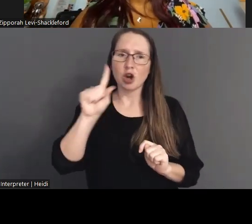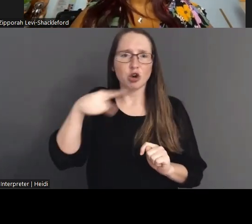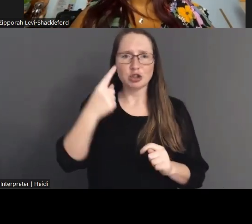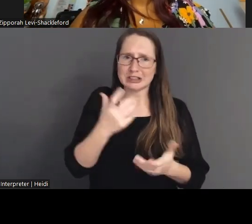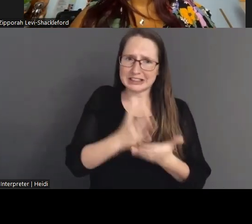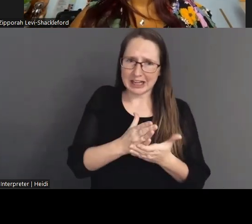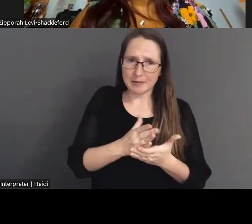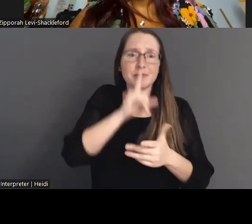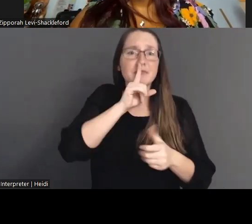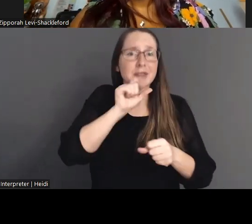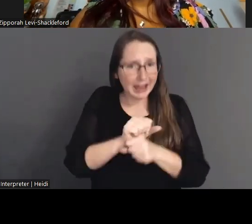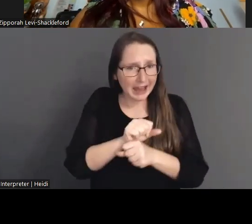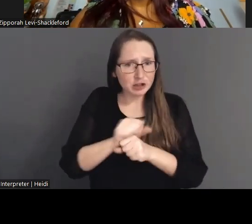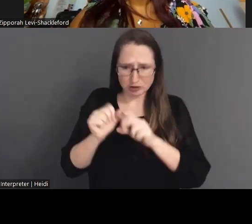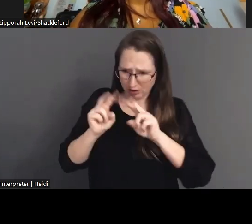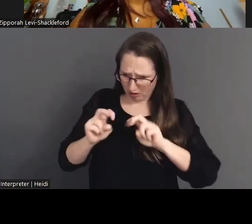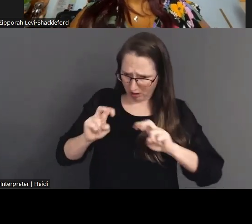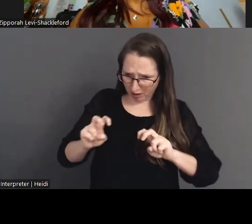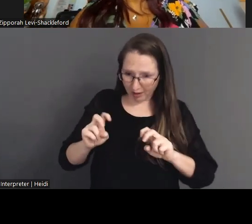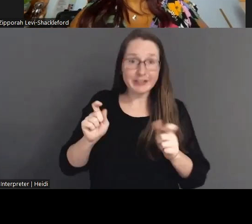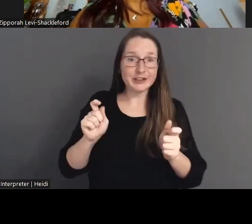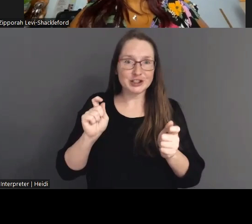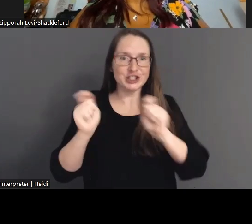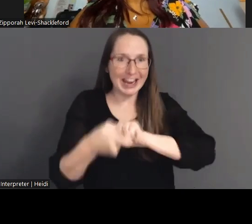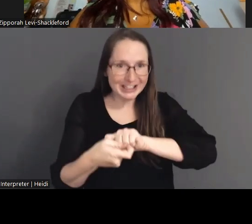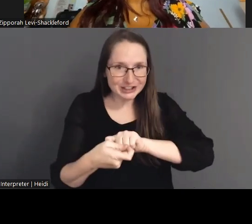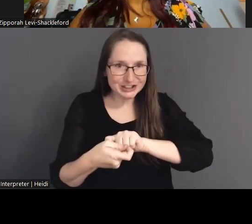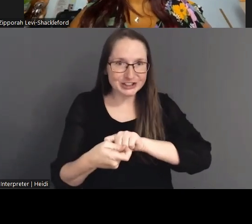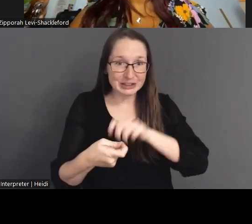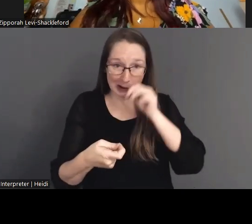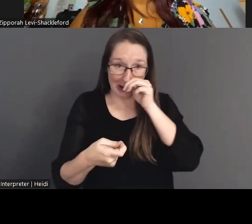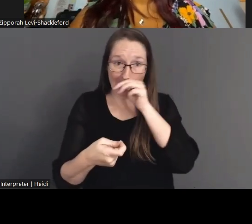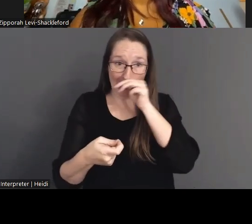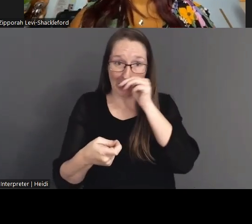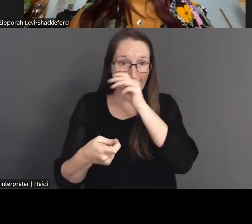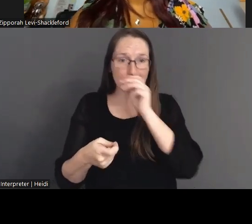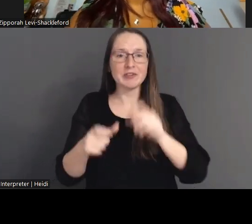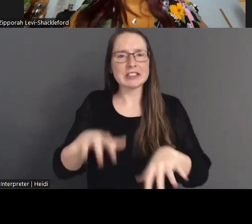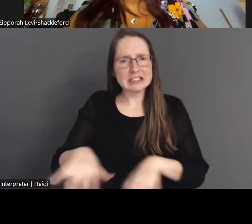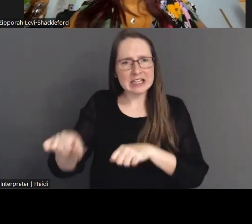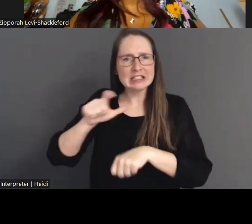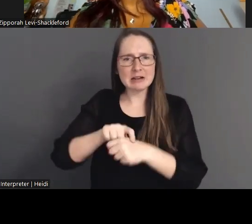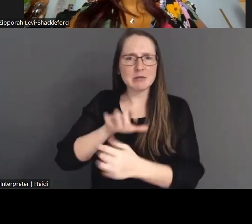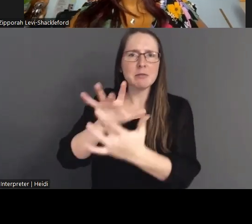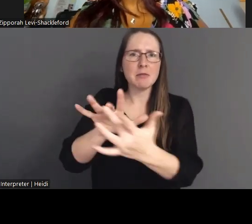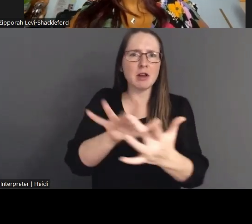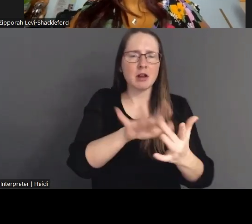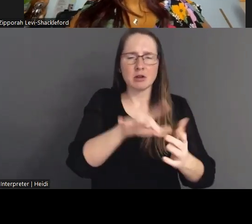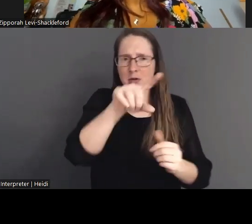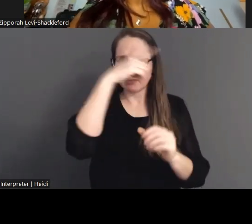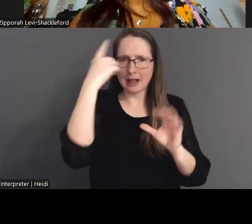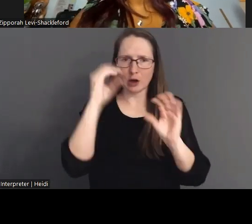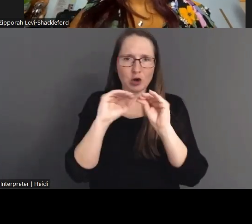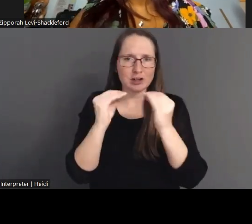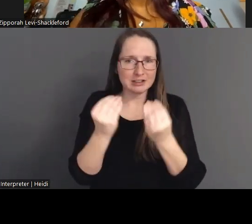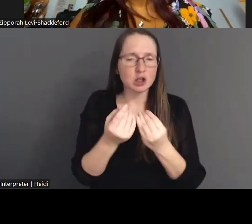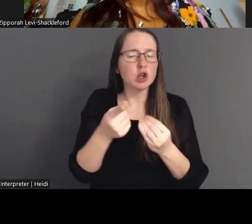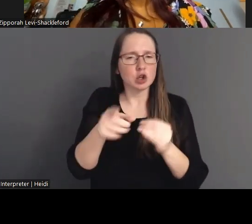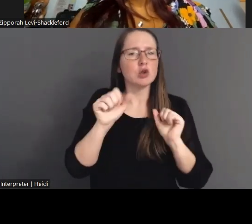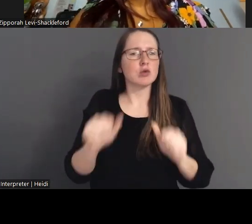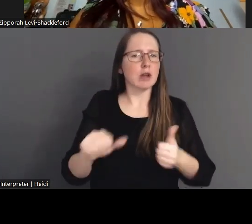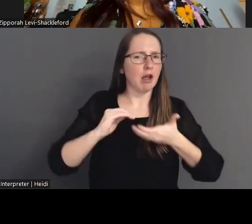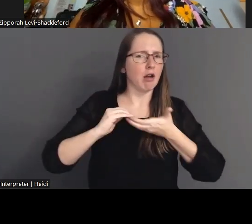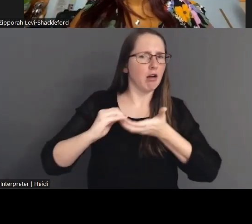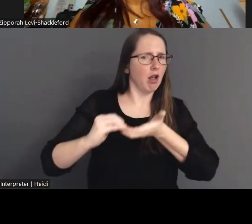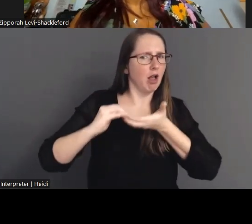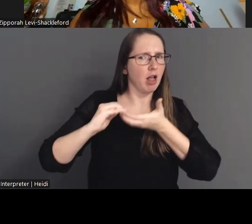there. Actually change, right? Take time to reach out to Black organizations so that you can collaborate